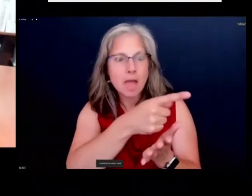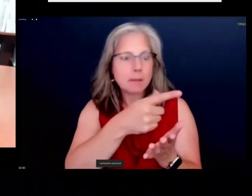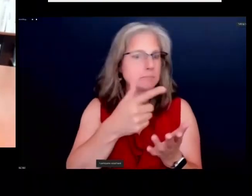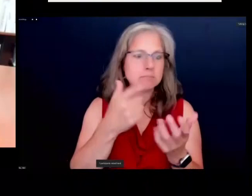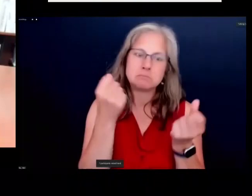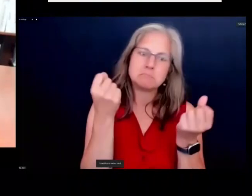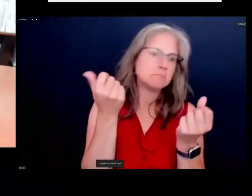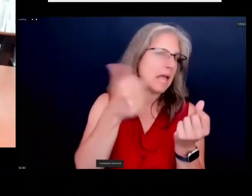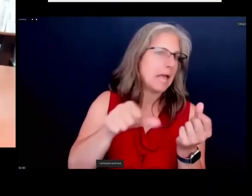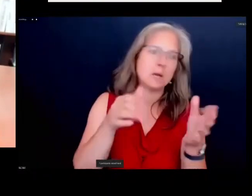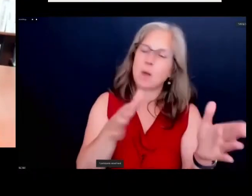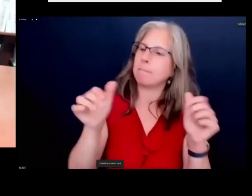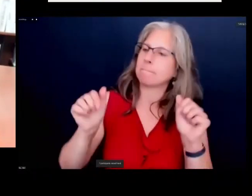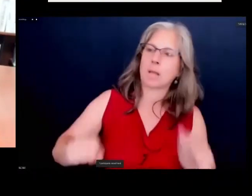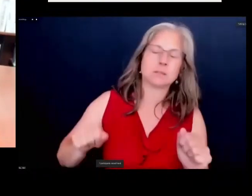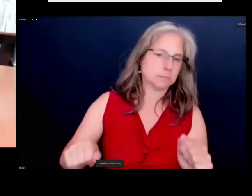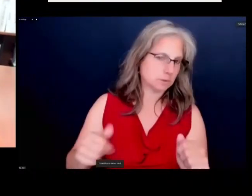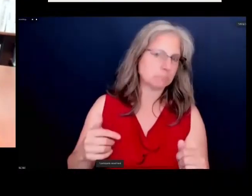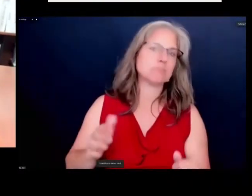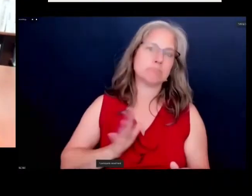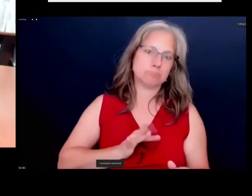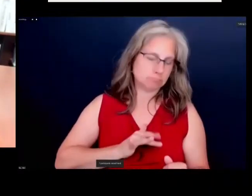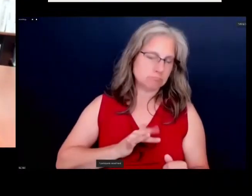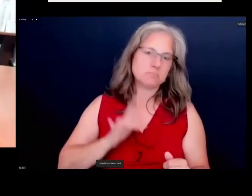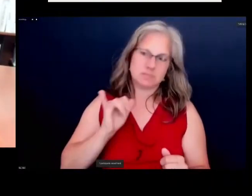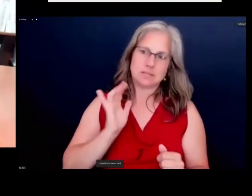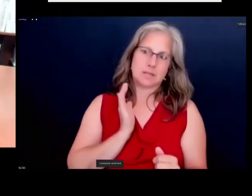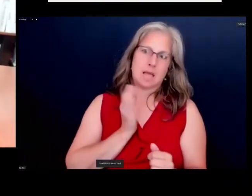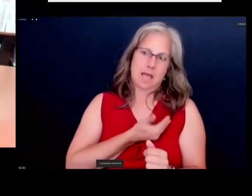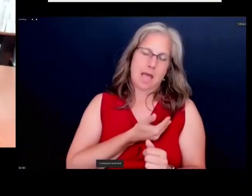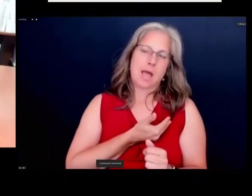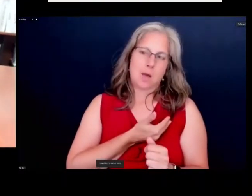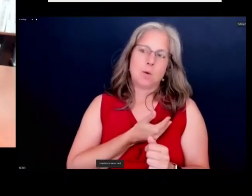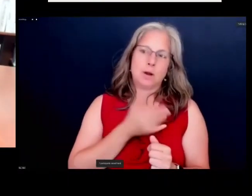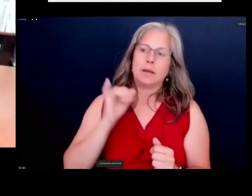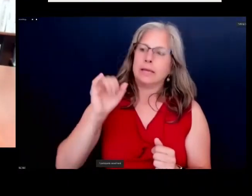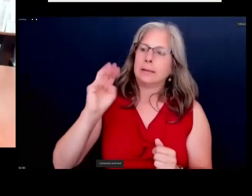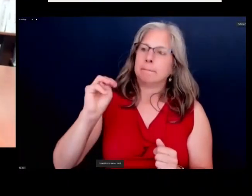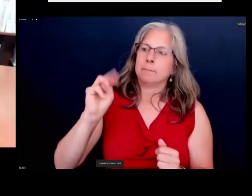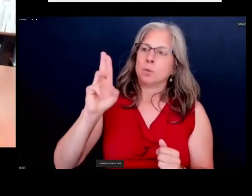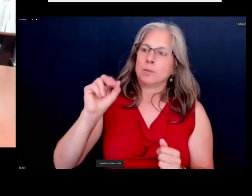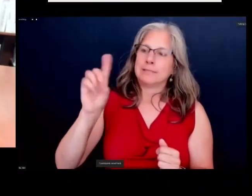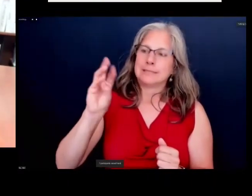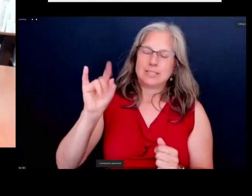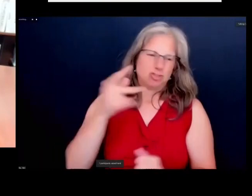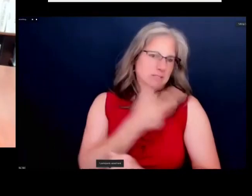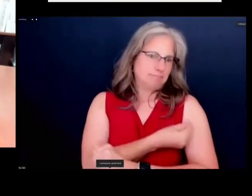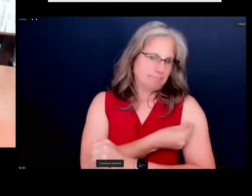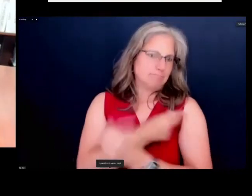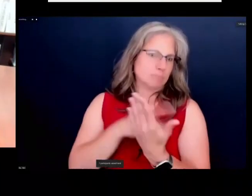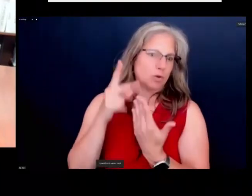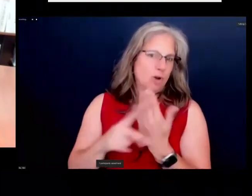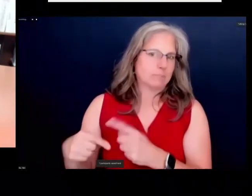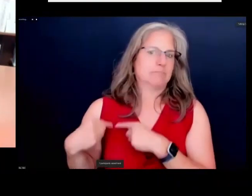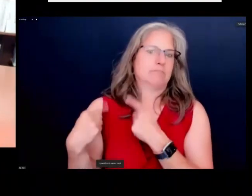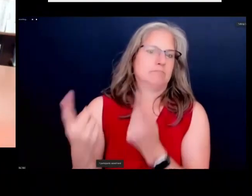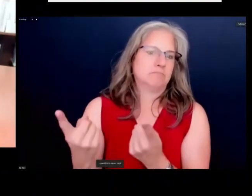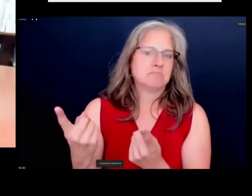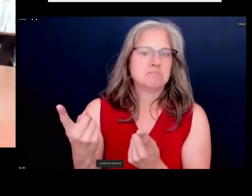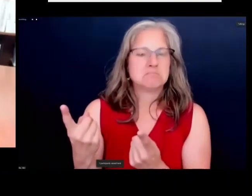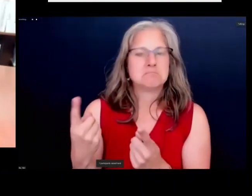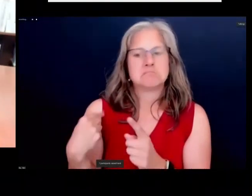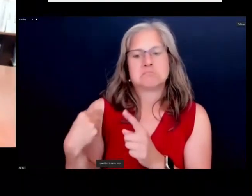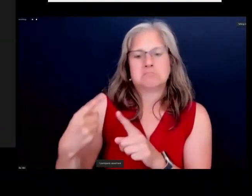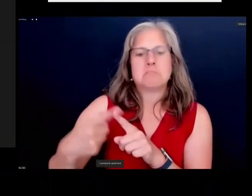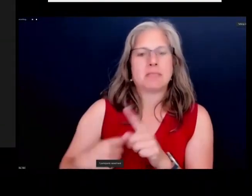assisting them in any way that they can. So that's what our immunization program has been doing for the past